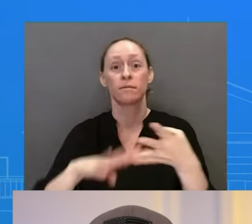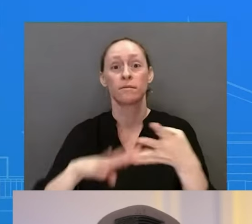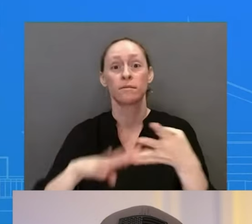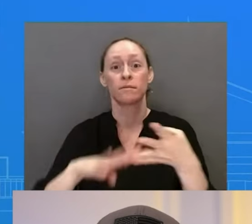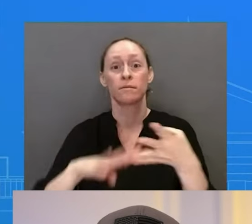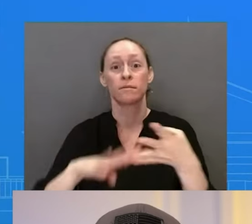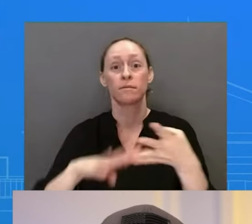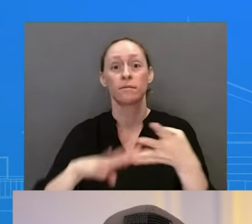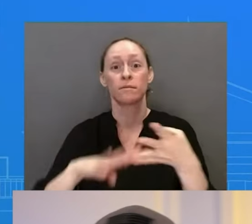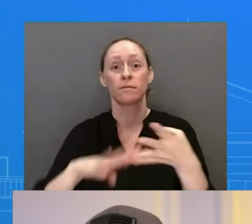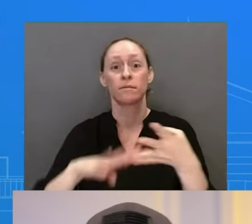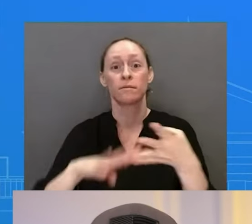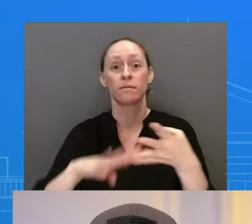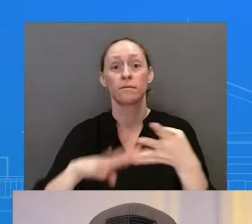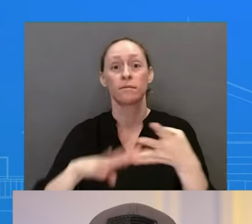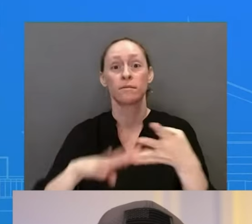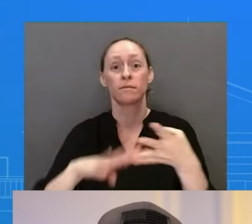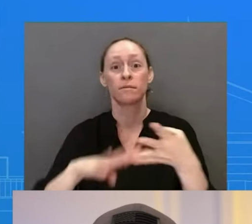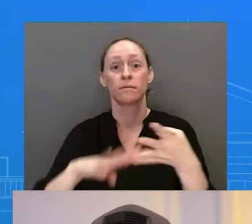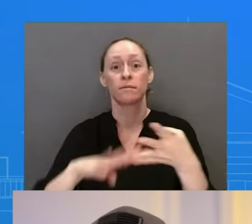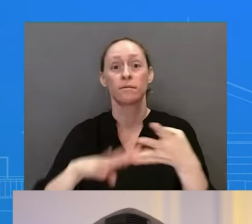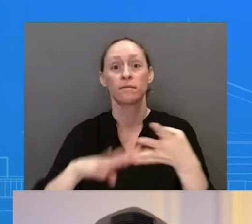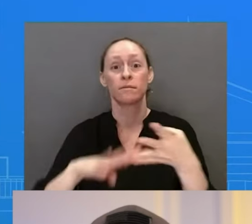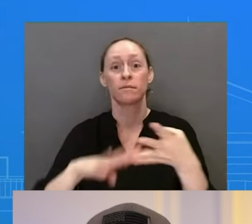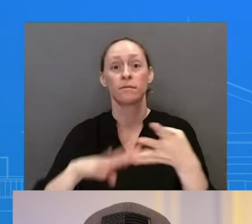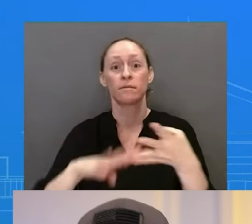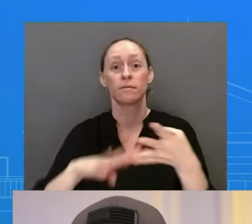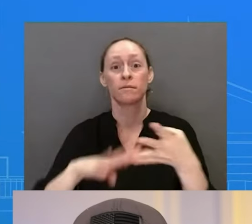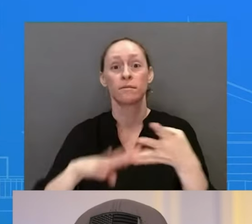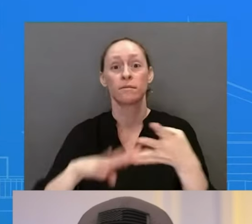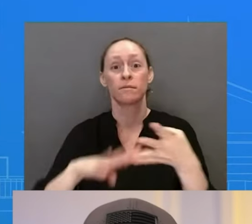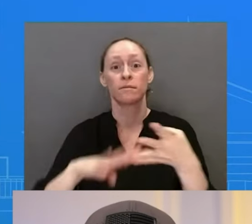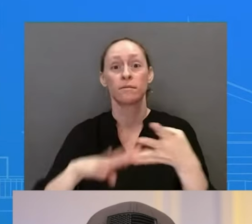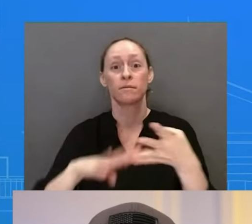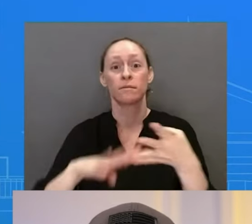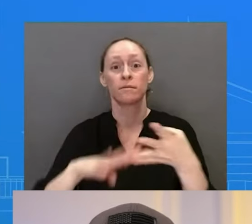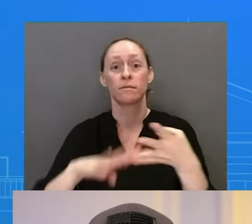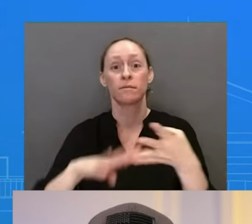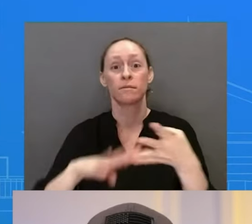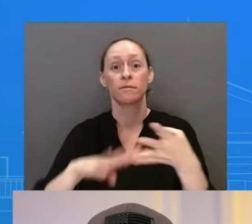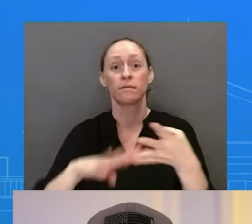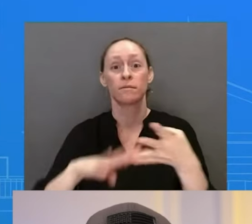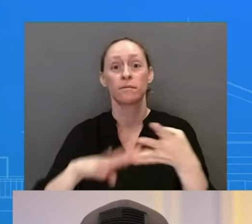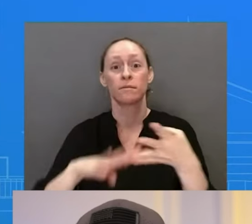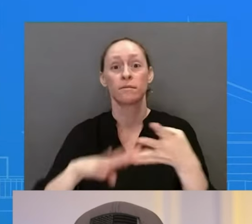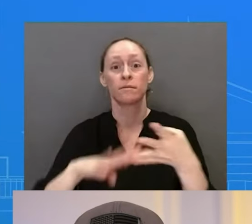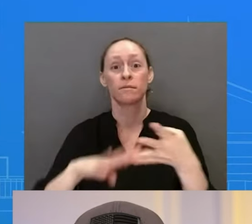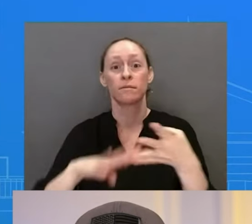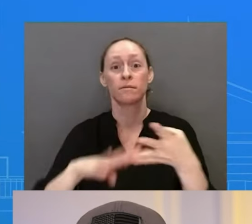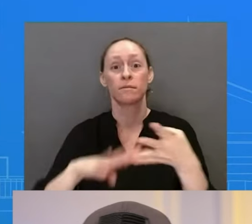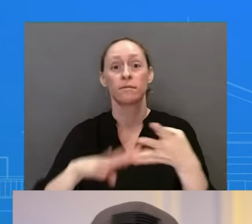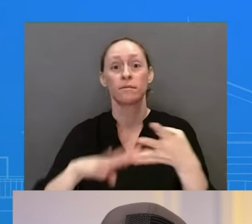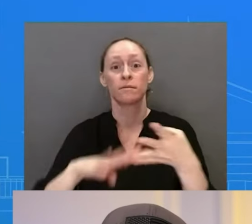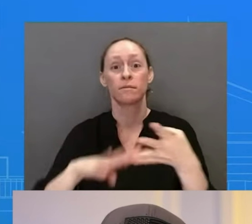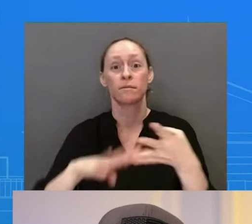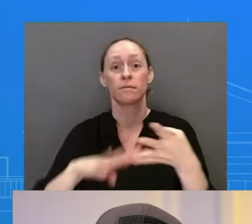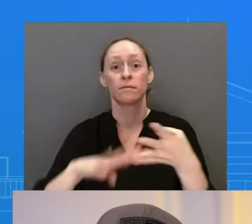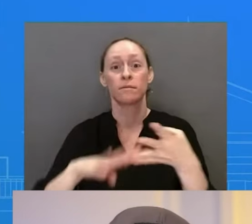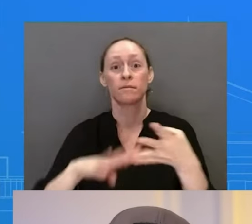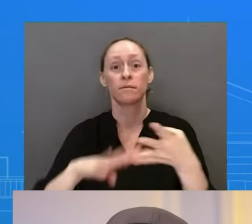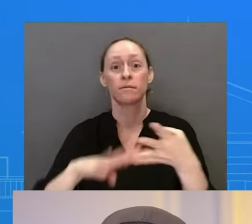this spy base by Wonder Woman from Fox News, the one we love here the most on the Bald Brad Show, Jackie Heinrich, questioning him on